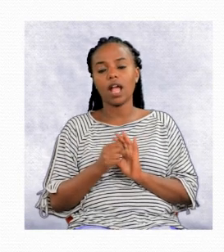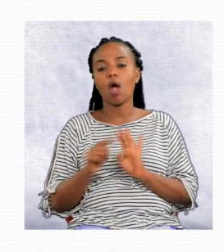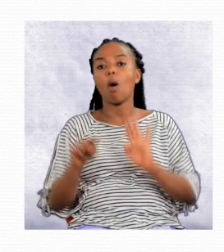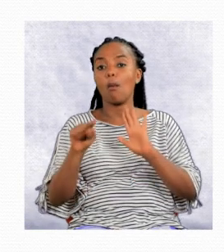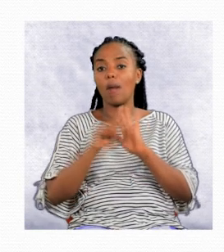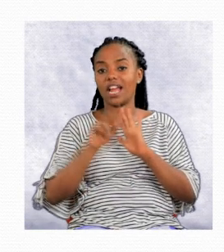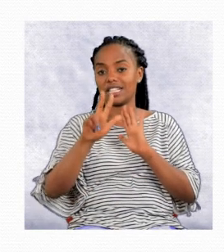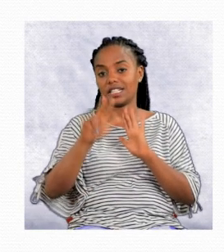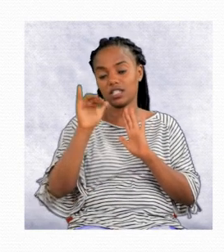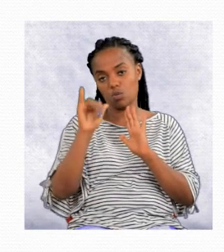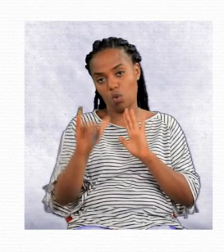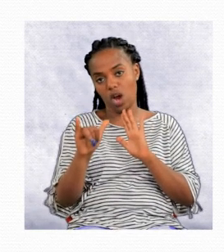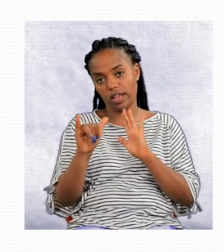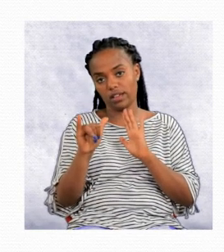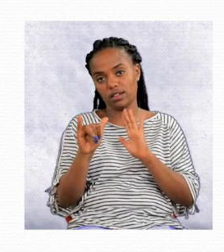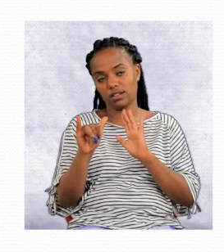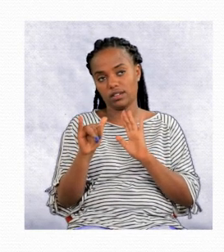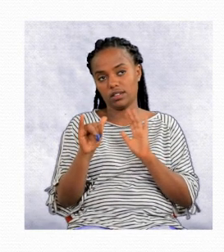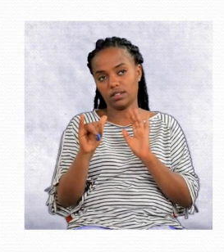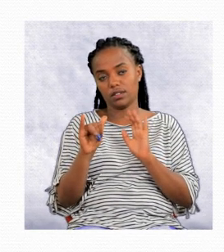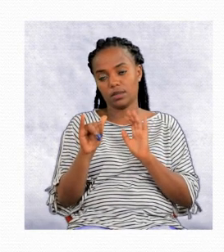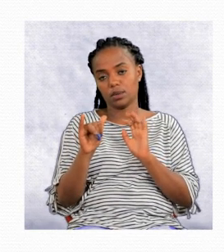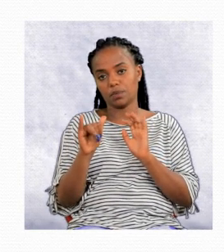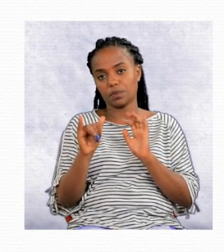minus 6y